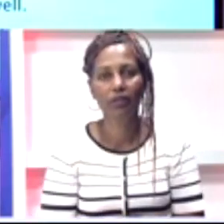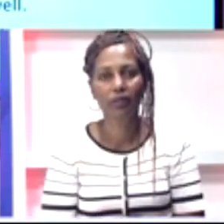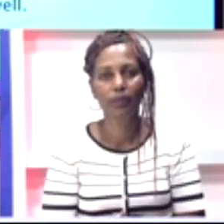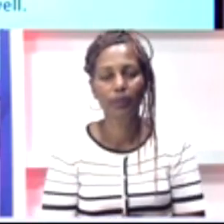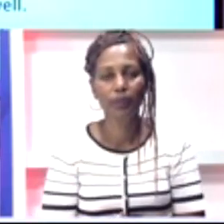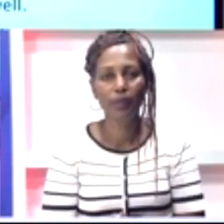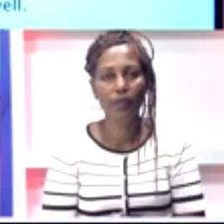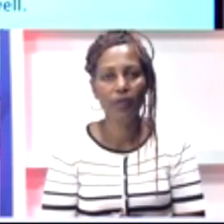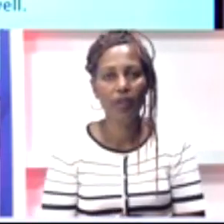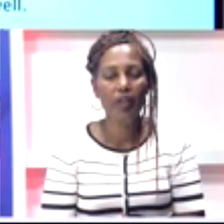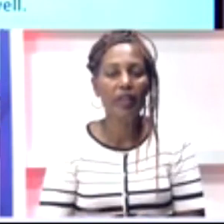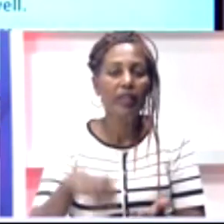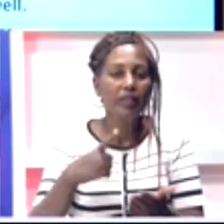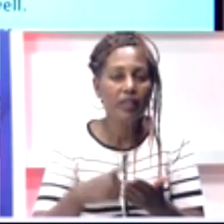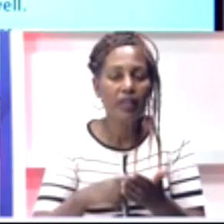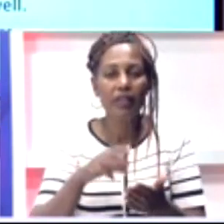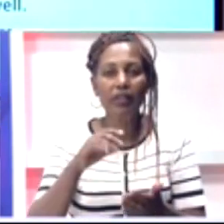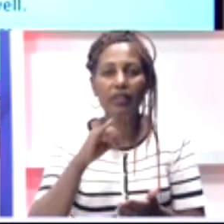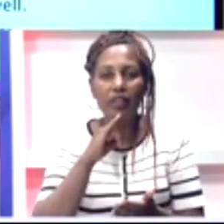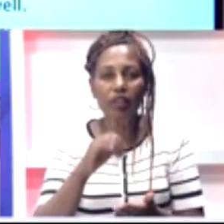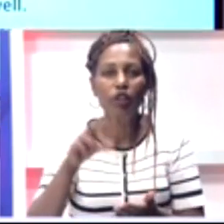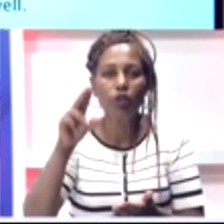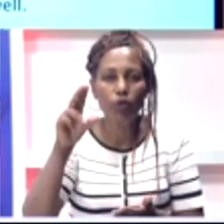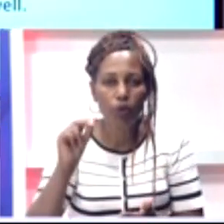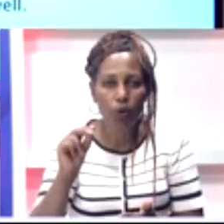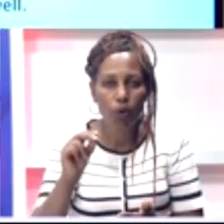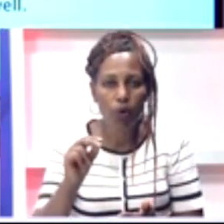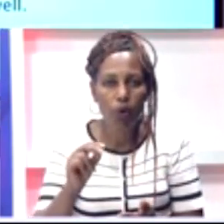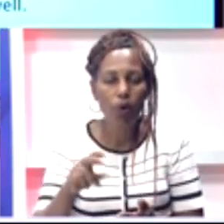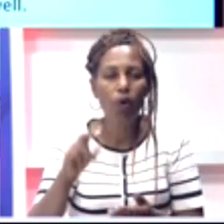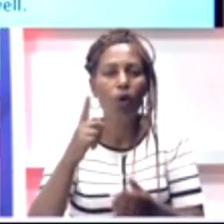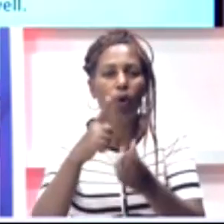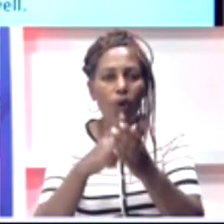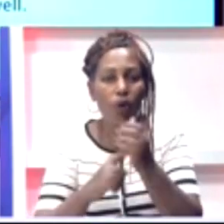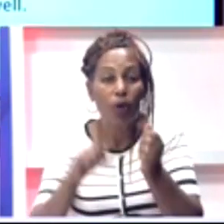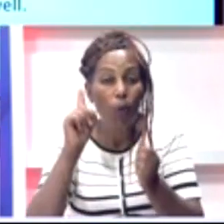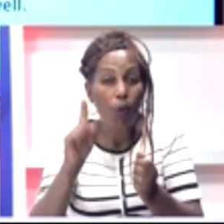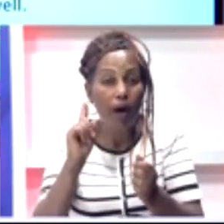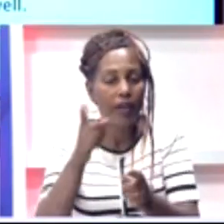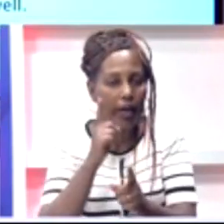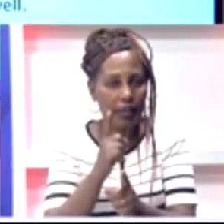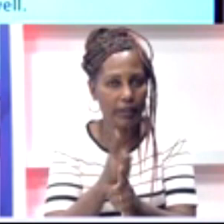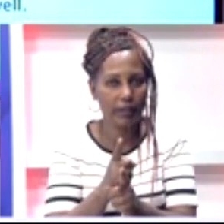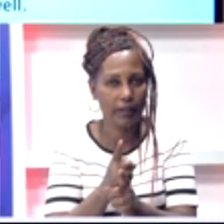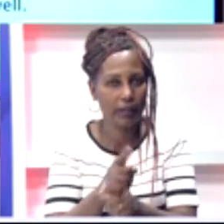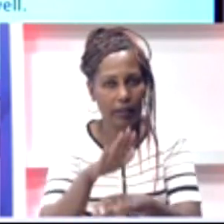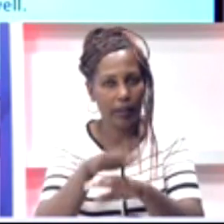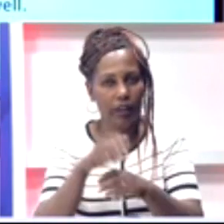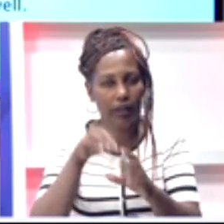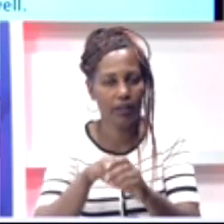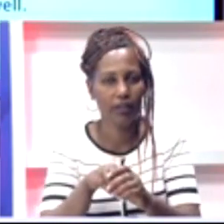There is no only one answer in English. That's